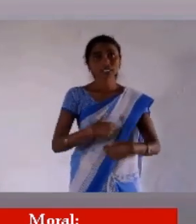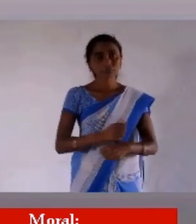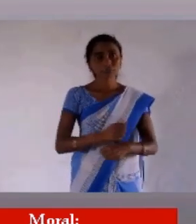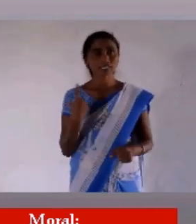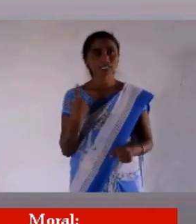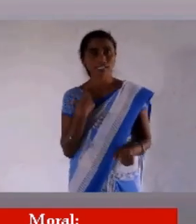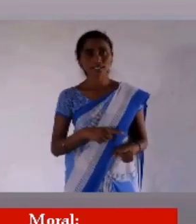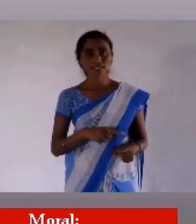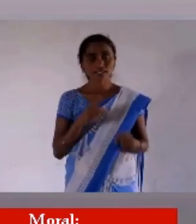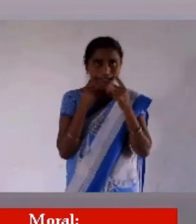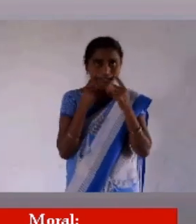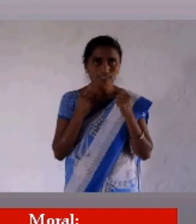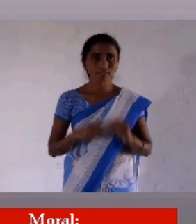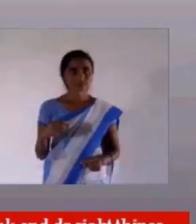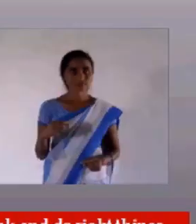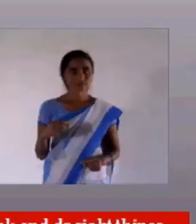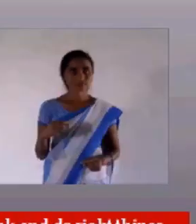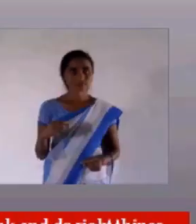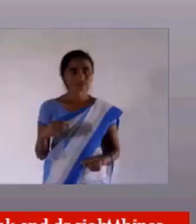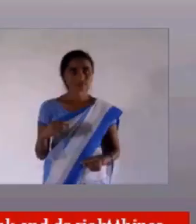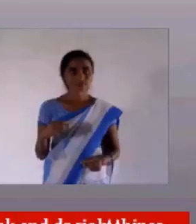hasty deeds make us cry.